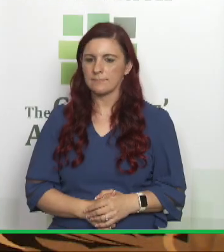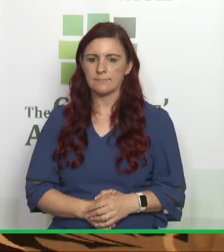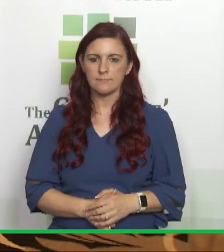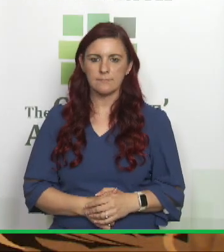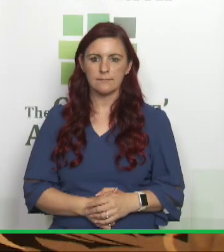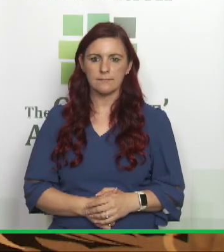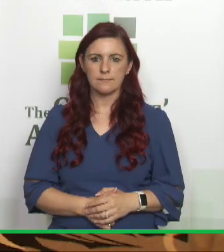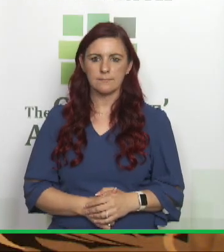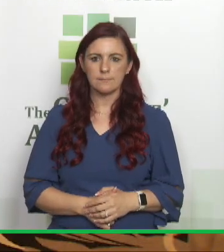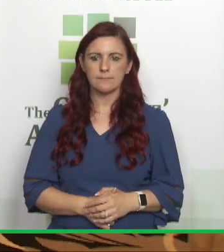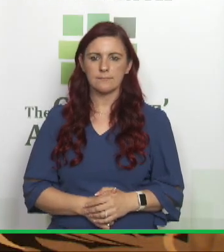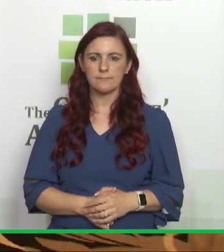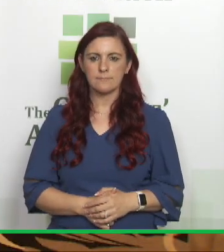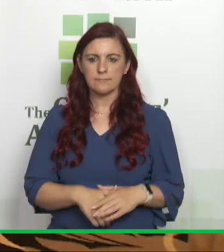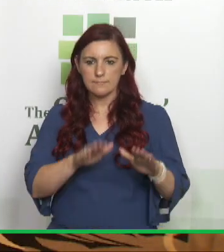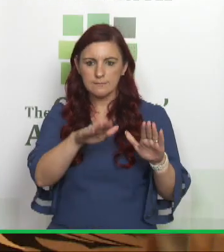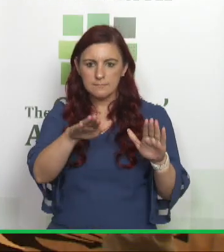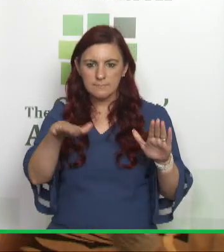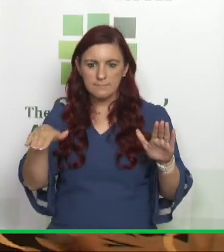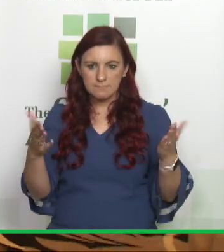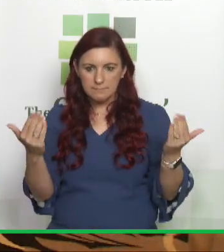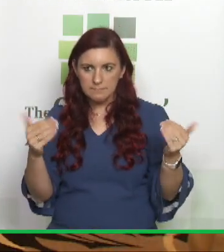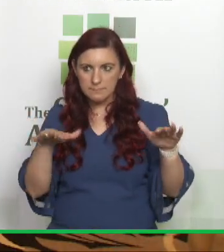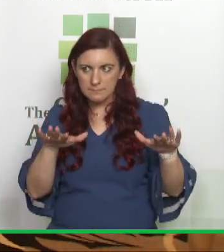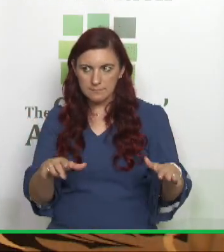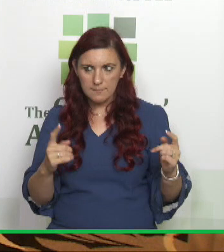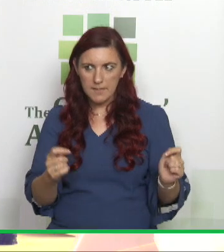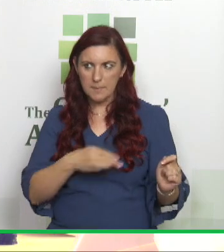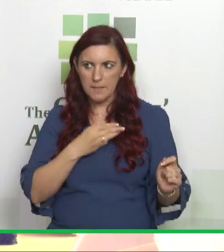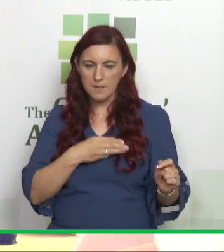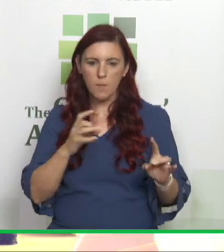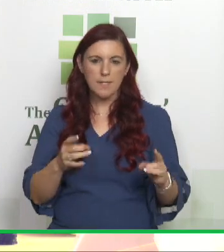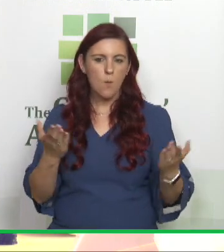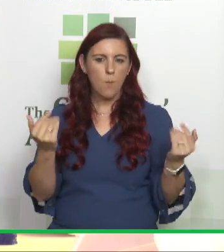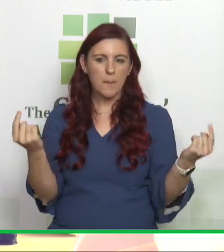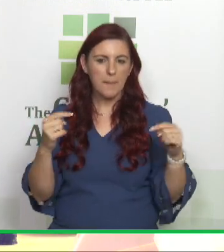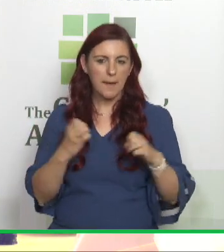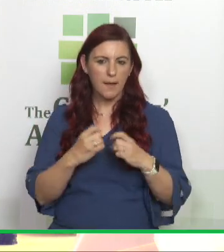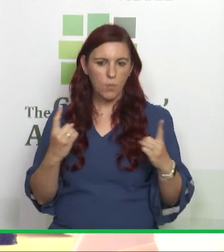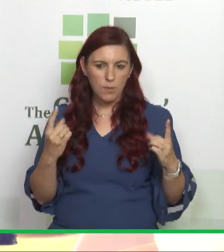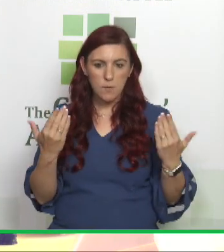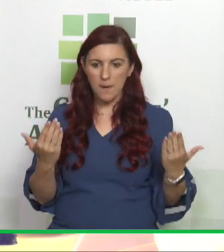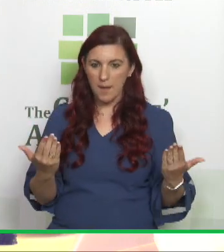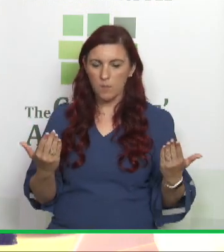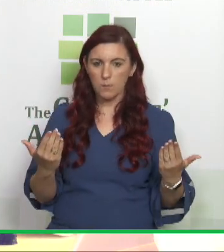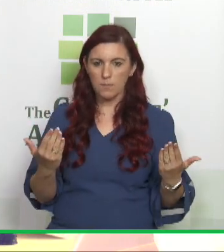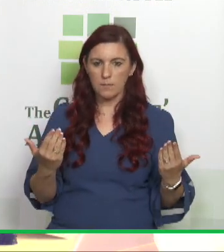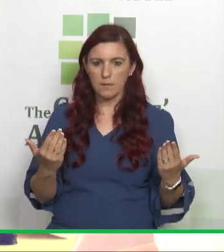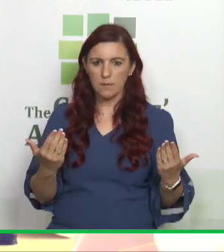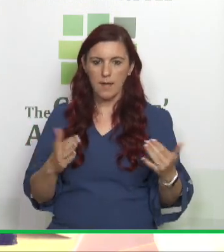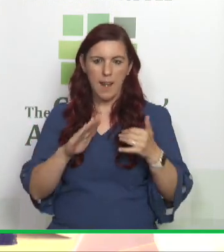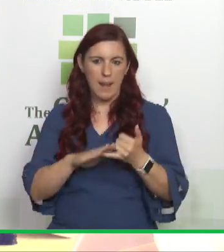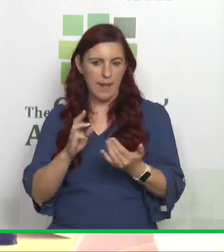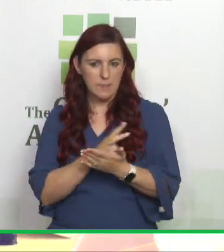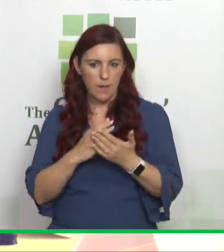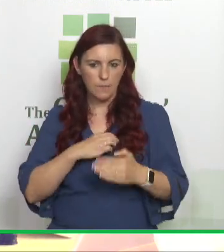Jim, Joe, can I ask you to take the seats, please? Okay. Welcome back, everybody. We're now at our kind of final